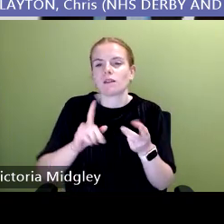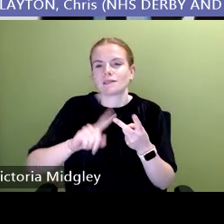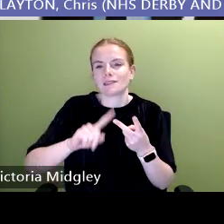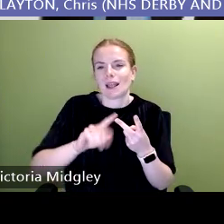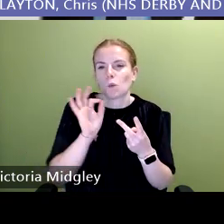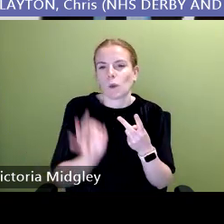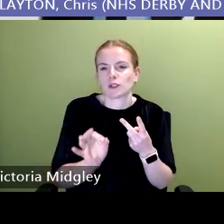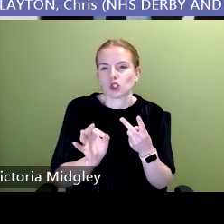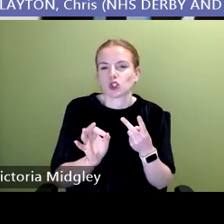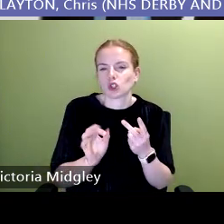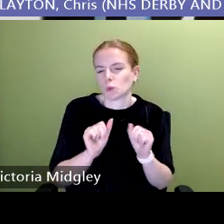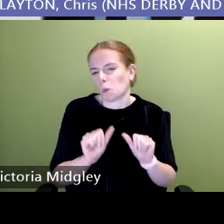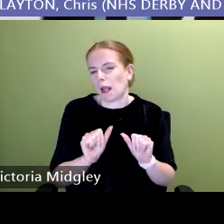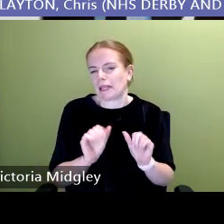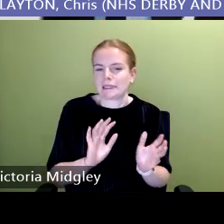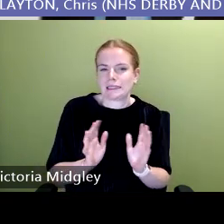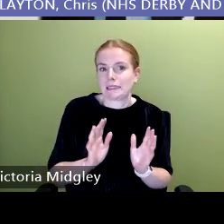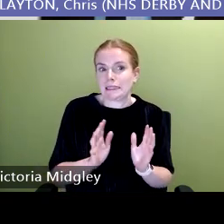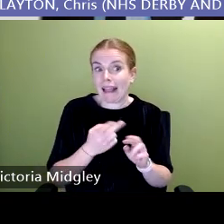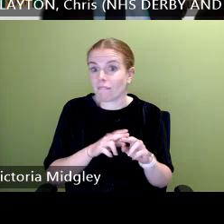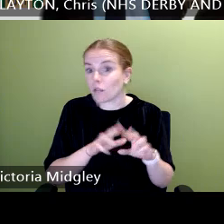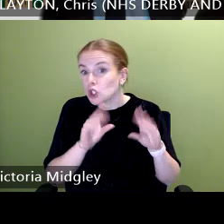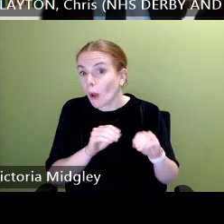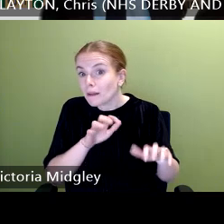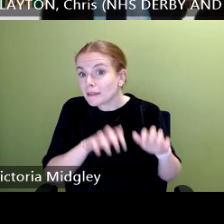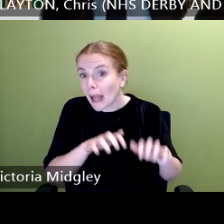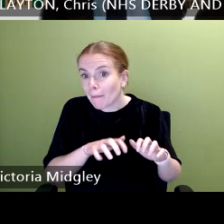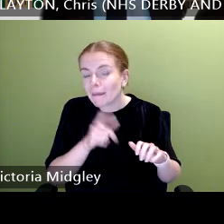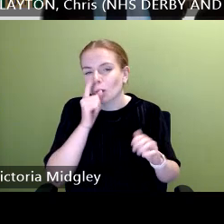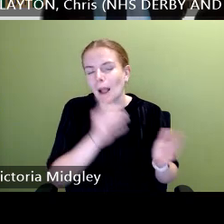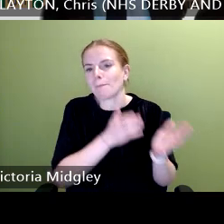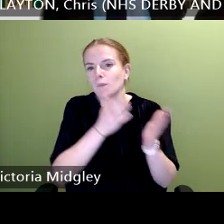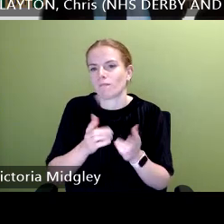Give it a few seconds of inactivity, and then we'll move on.